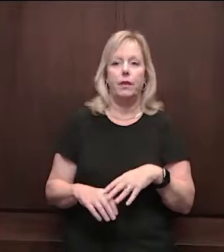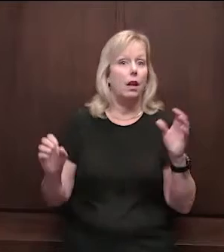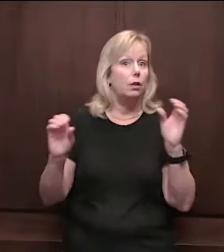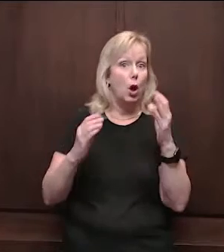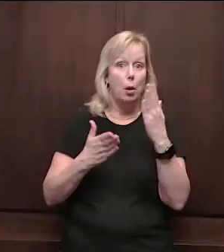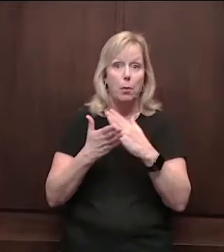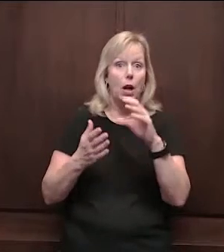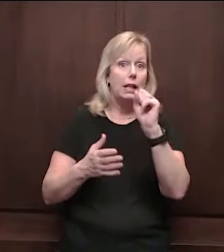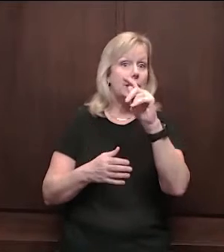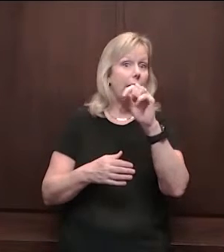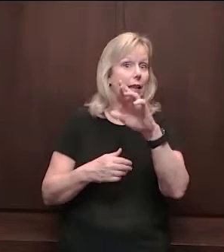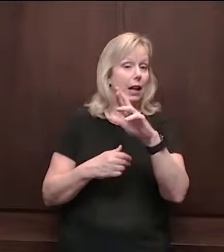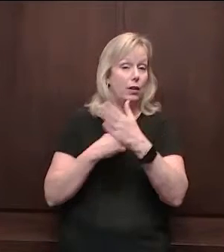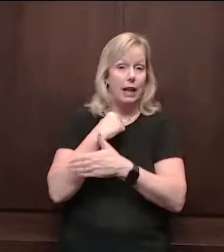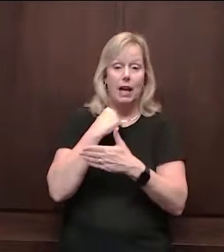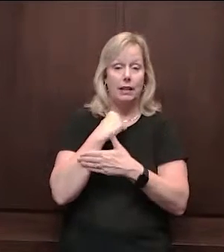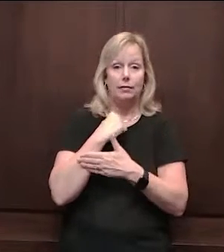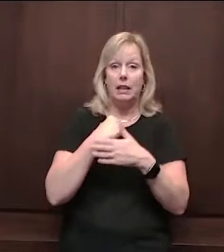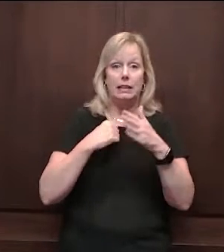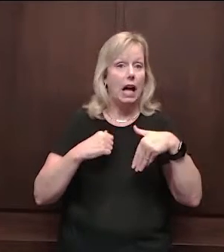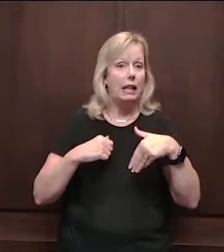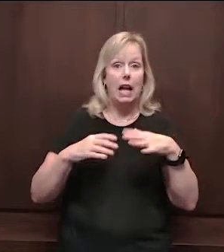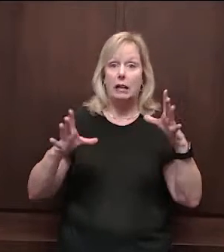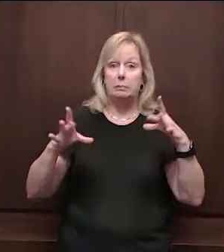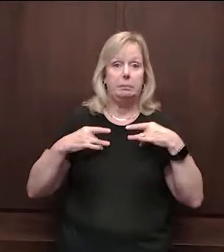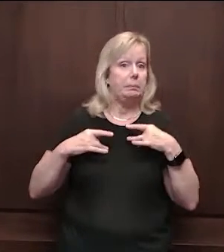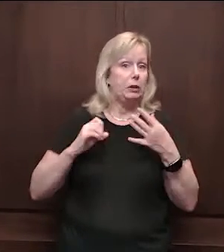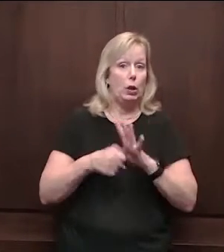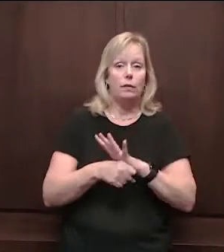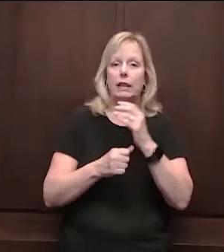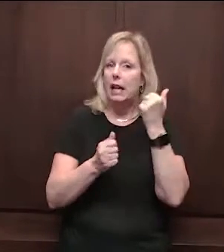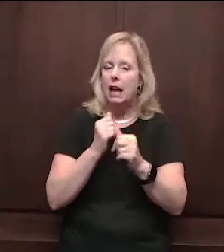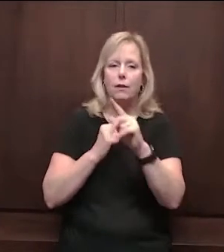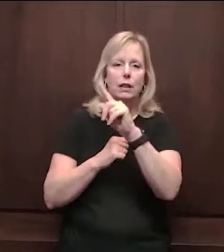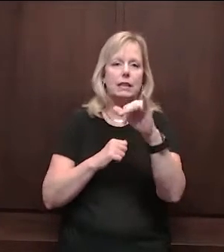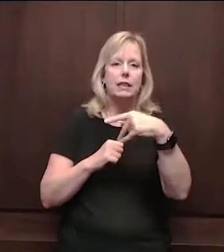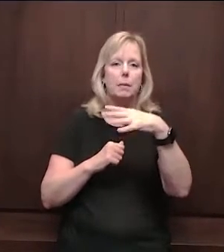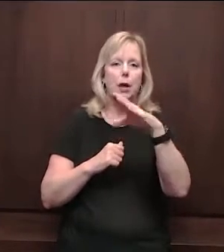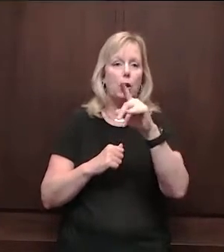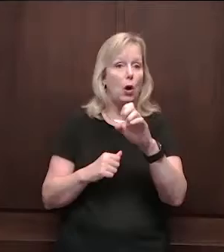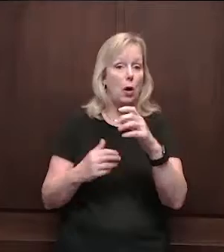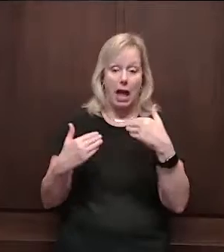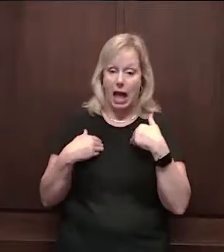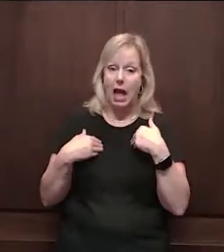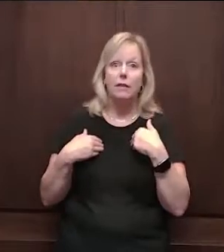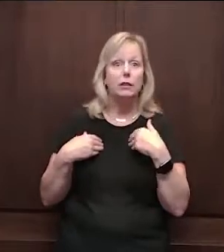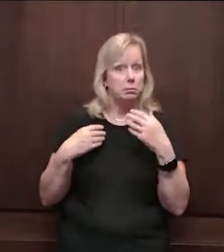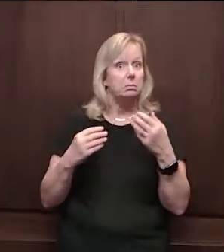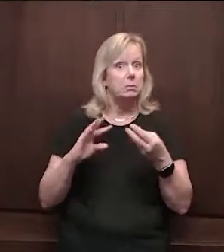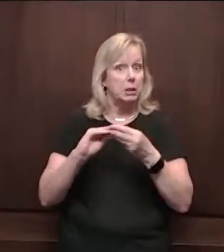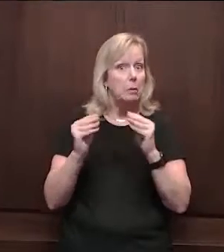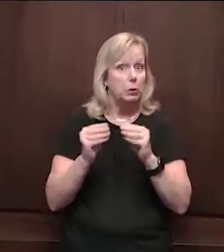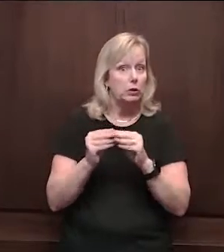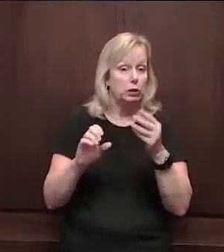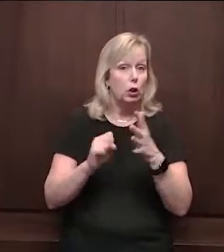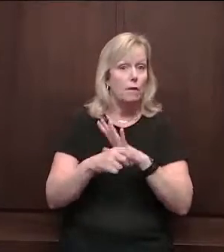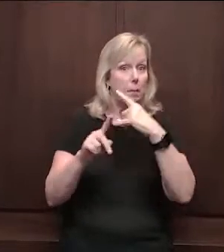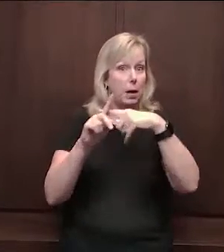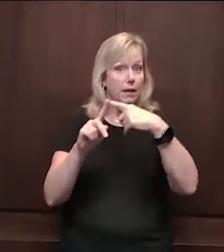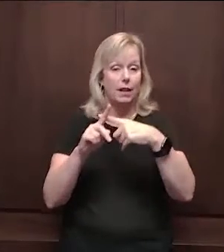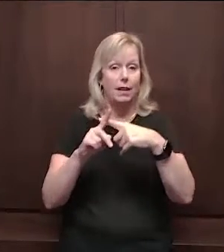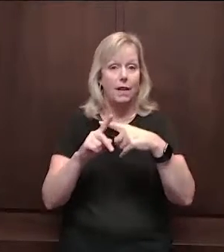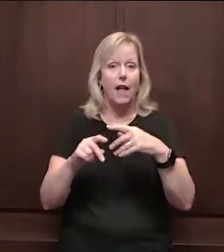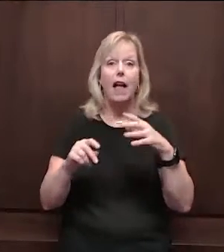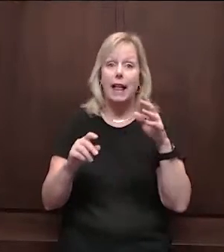Clair County that isn't impacted by COVID. Every zip code has significant numbers of COVID positives, and that's true with the